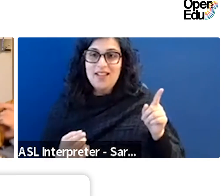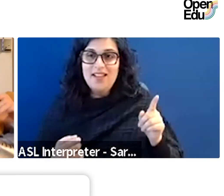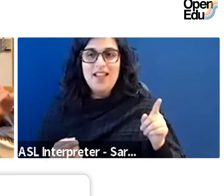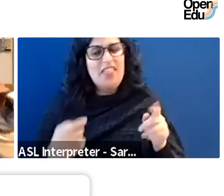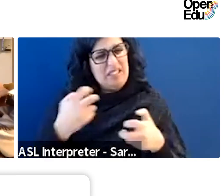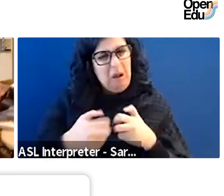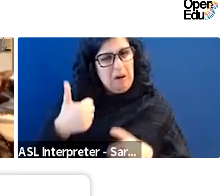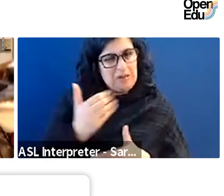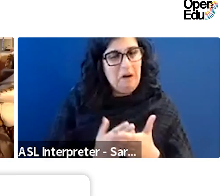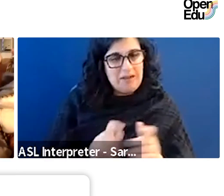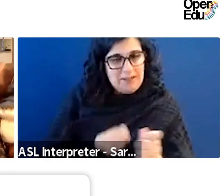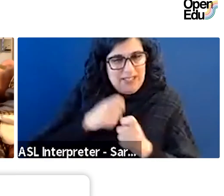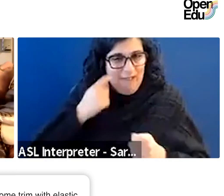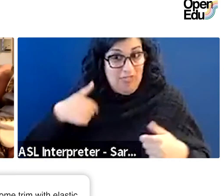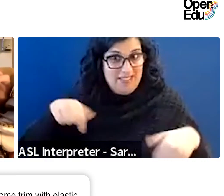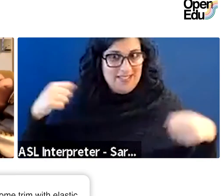this jacket specifically.